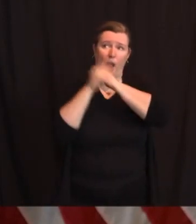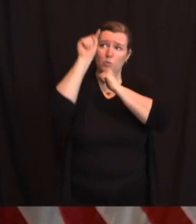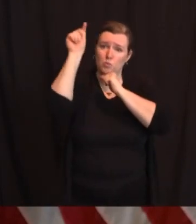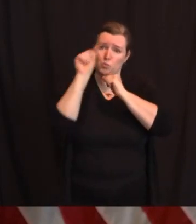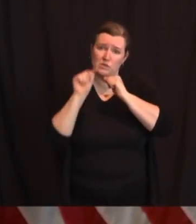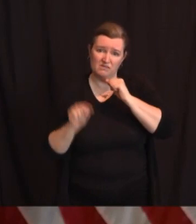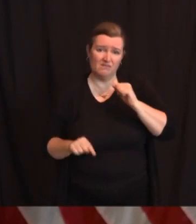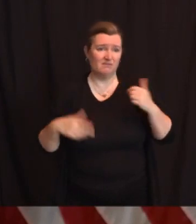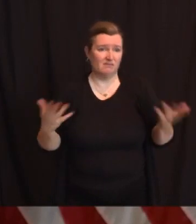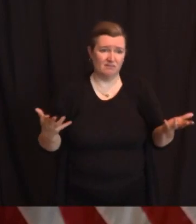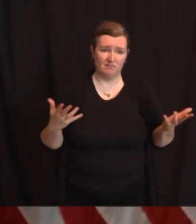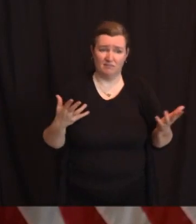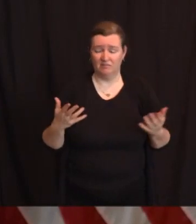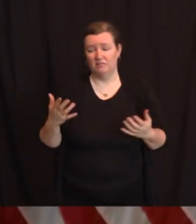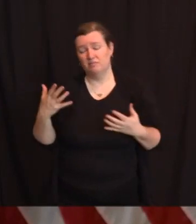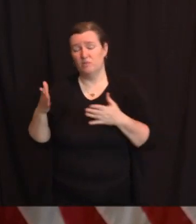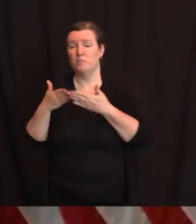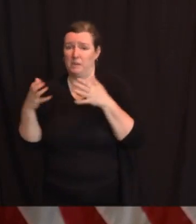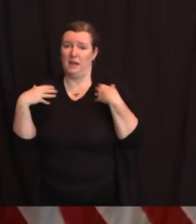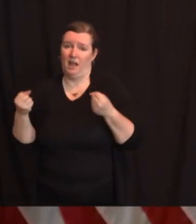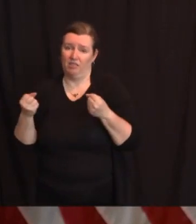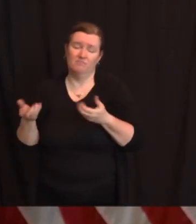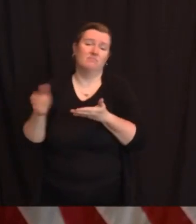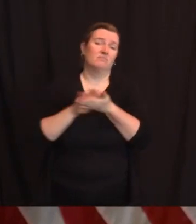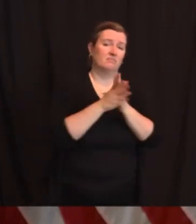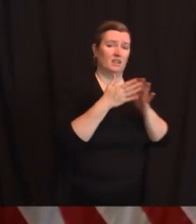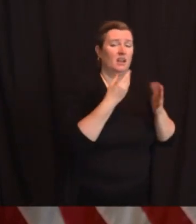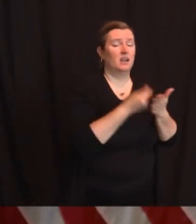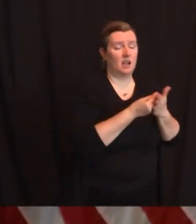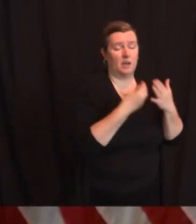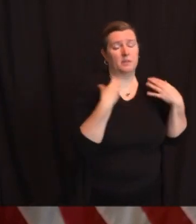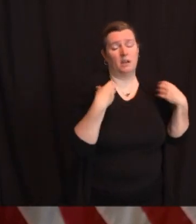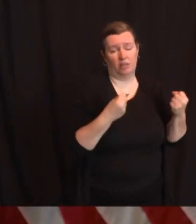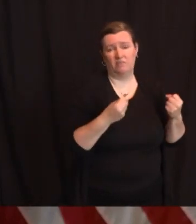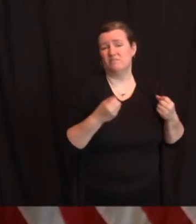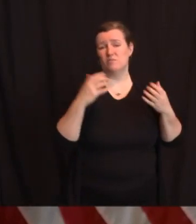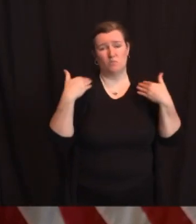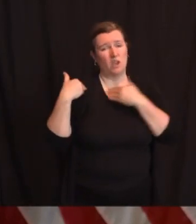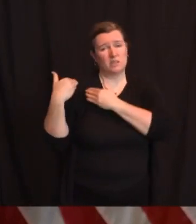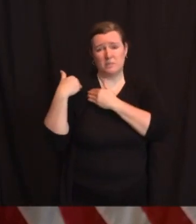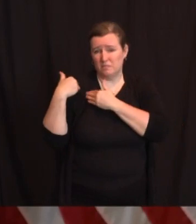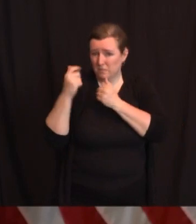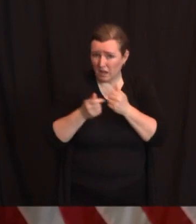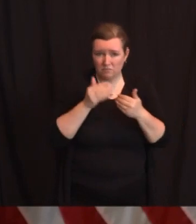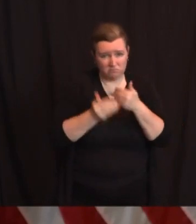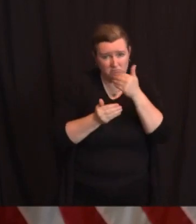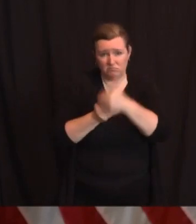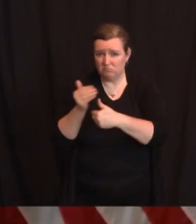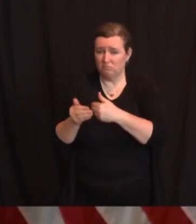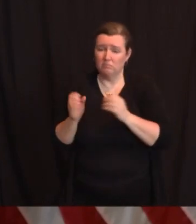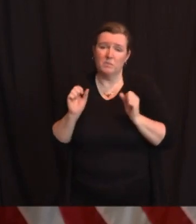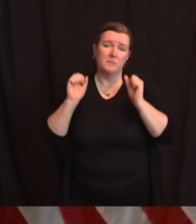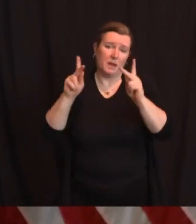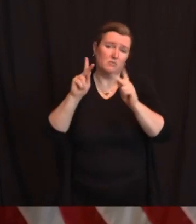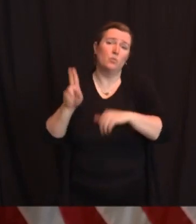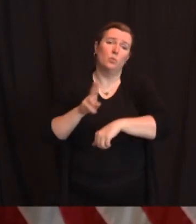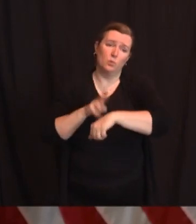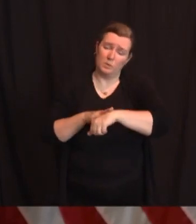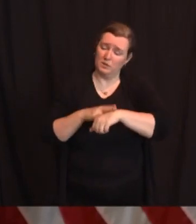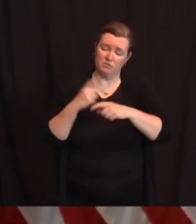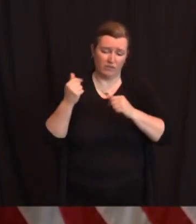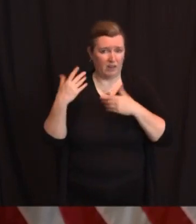steps as responsibly as we can to get as back as fast as we can. But everyone's taking a